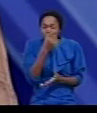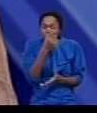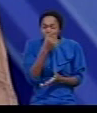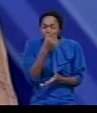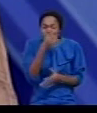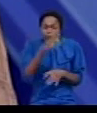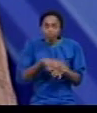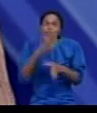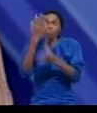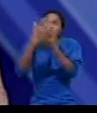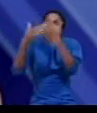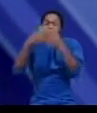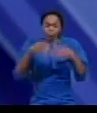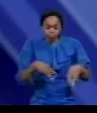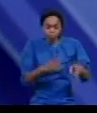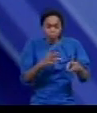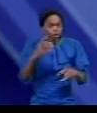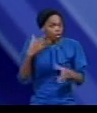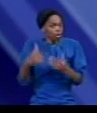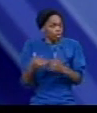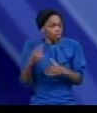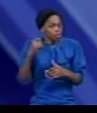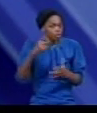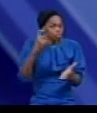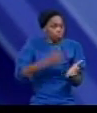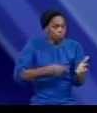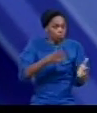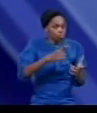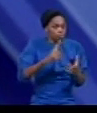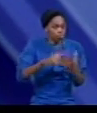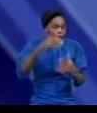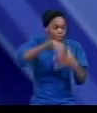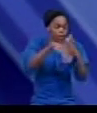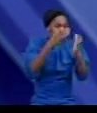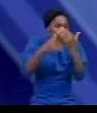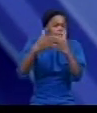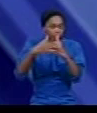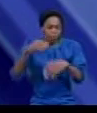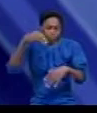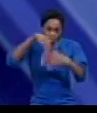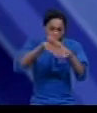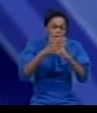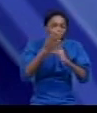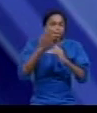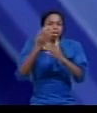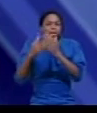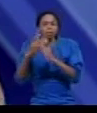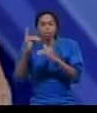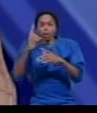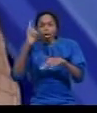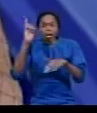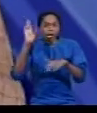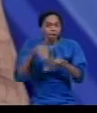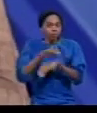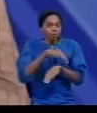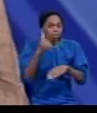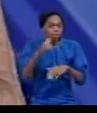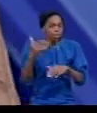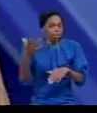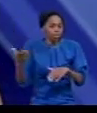will cause you to make heaven, you must make heaven at all costs. We are living the very last days of this